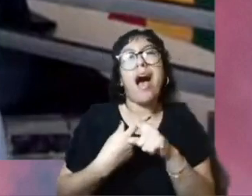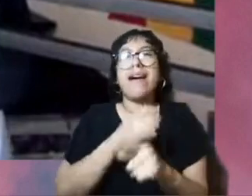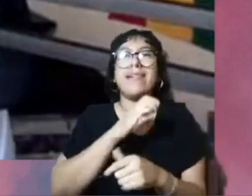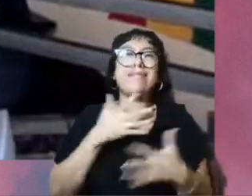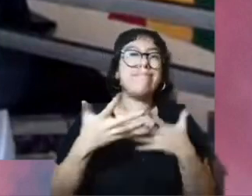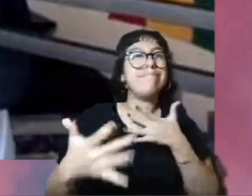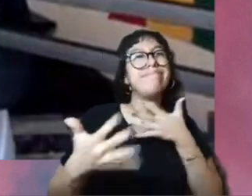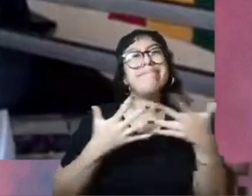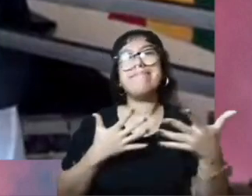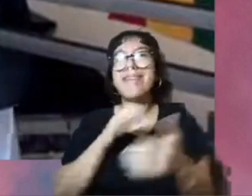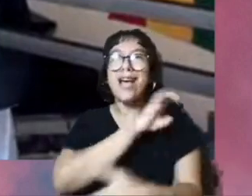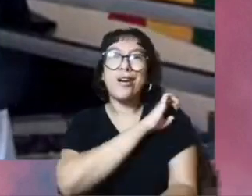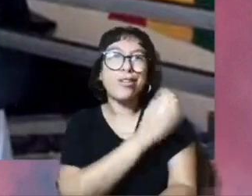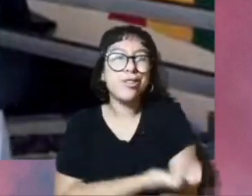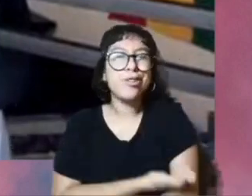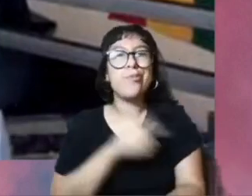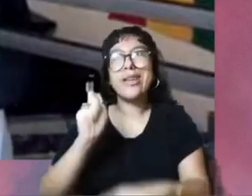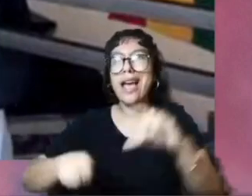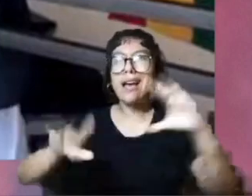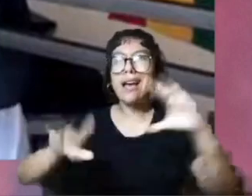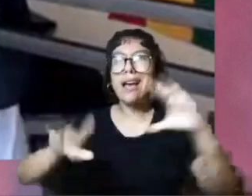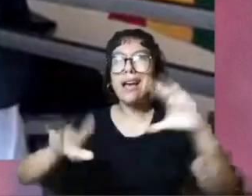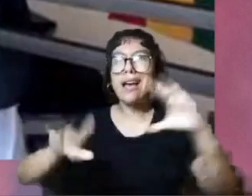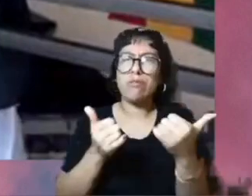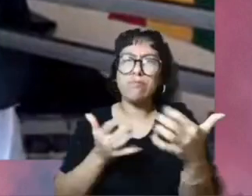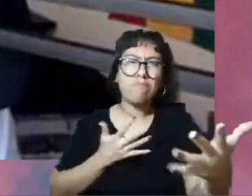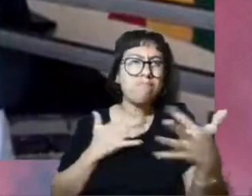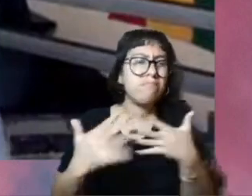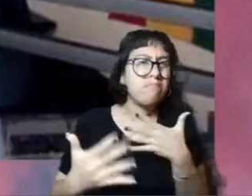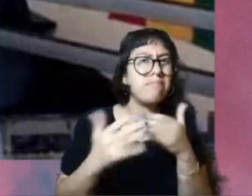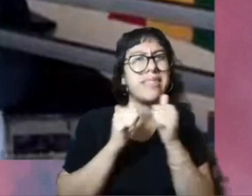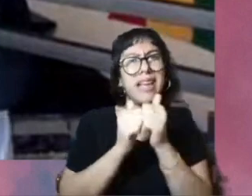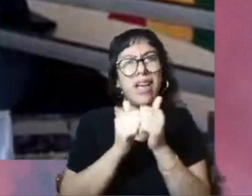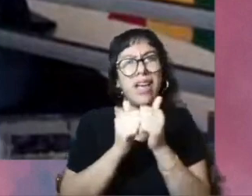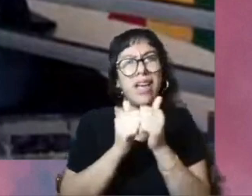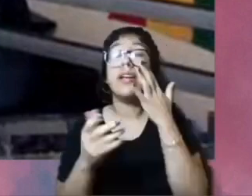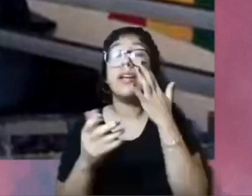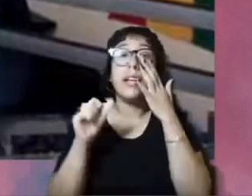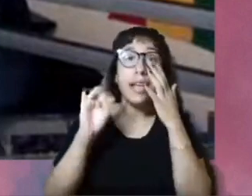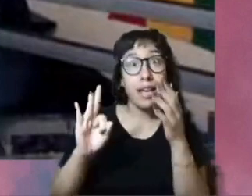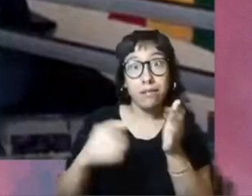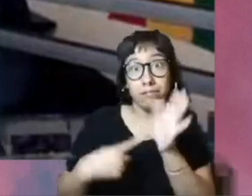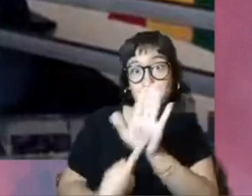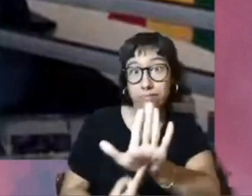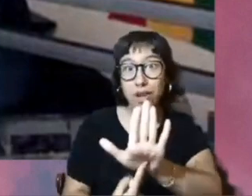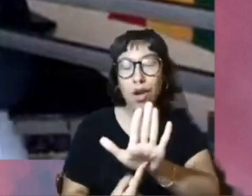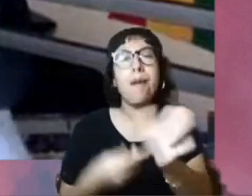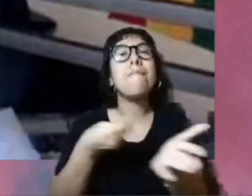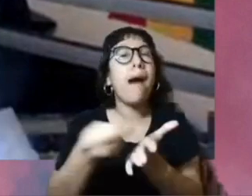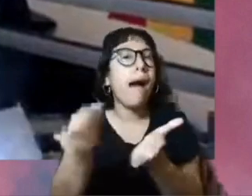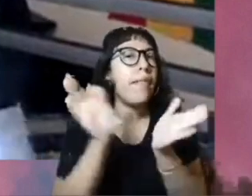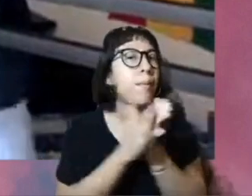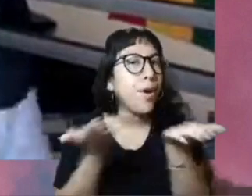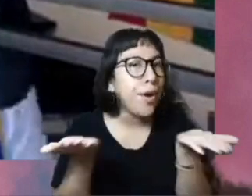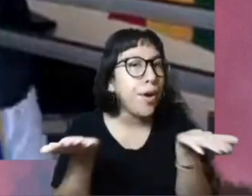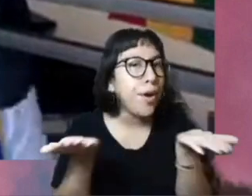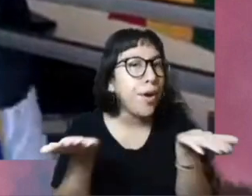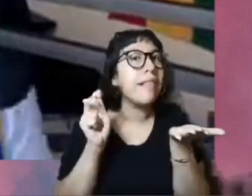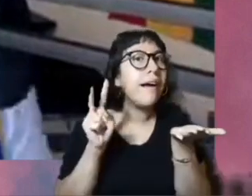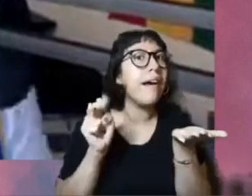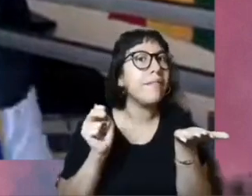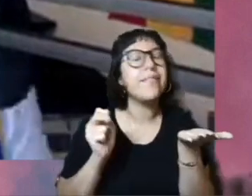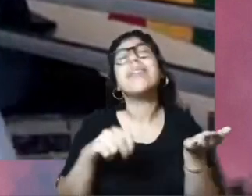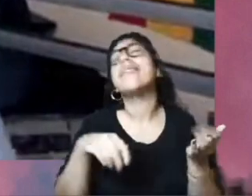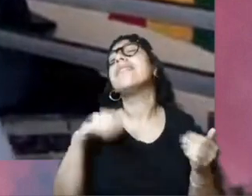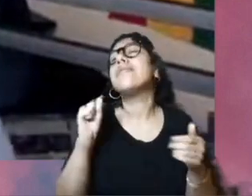even though we can't be in a room together, we can all exchange energy online. Ultimately, if you wanna show love, you can buy the book. But I'll tell